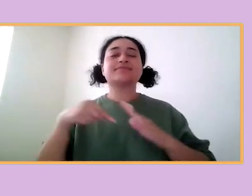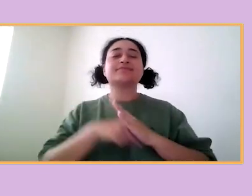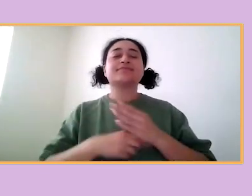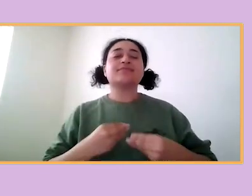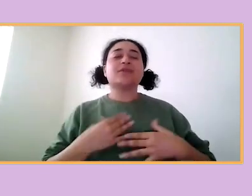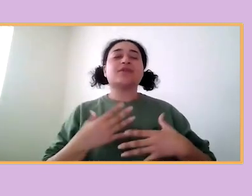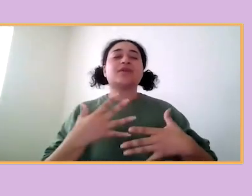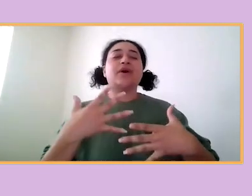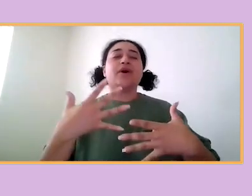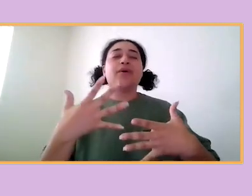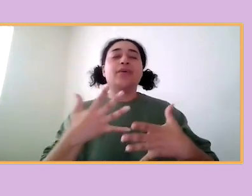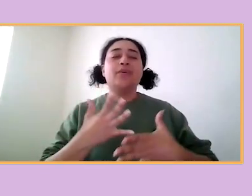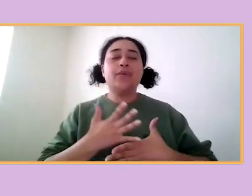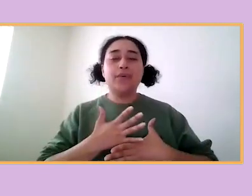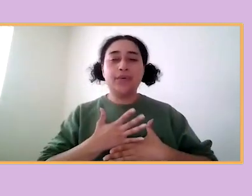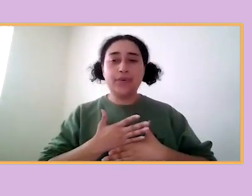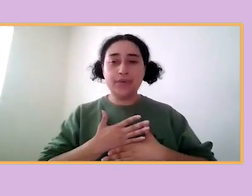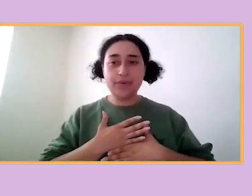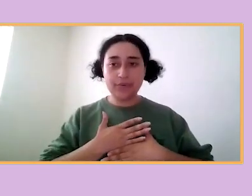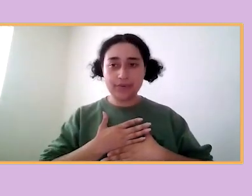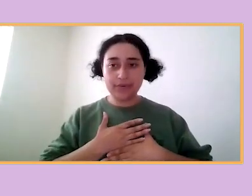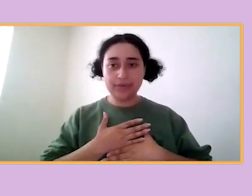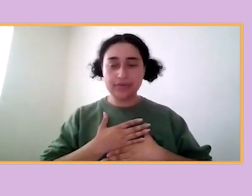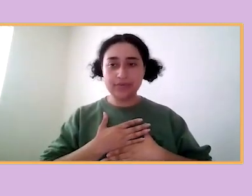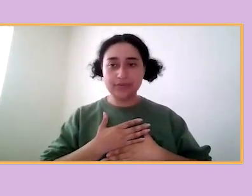and deep exhale out.